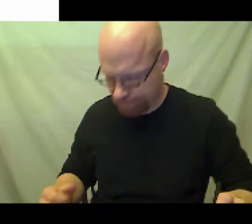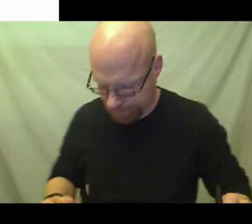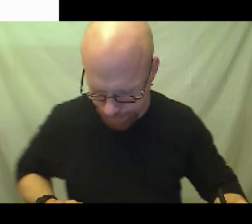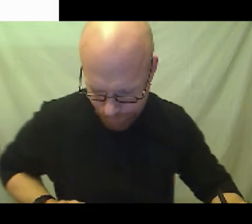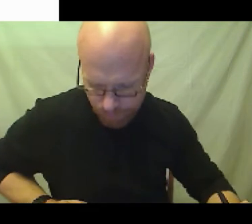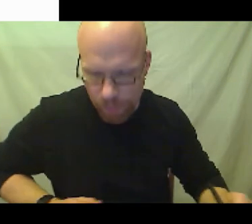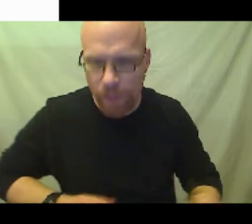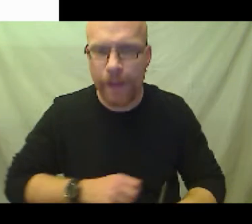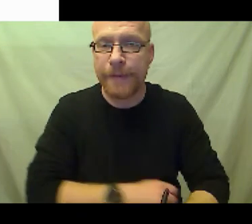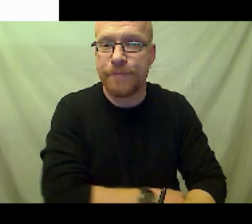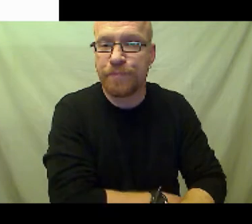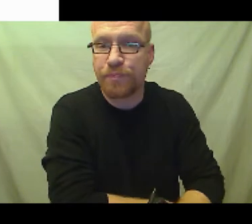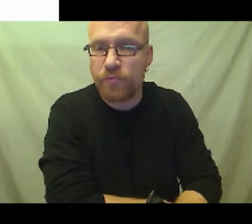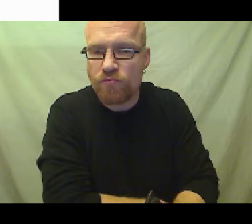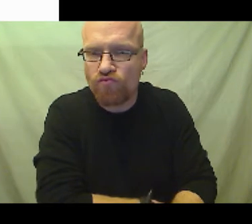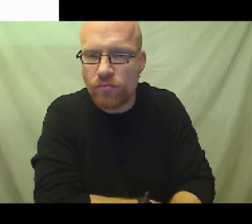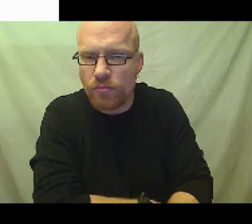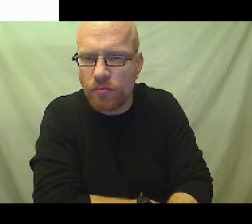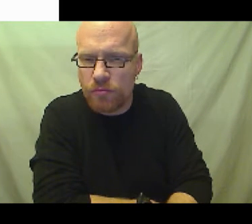So now,